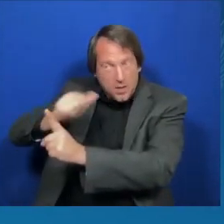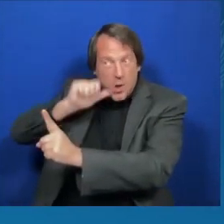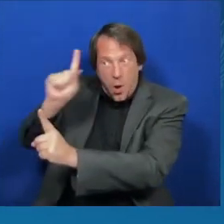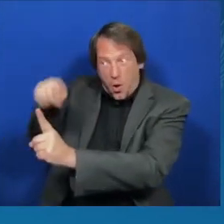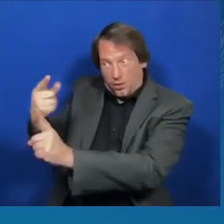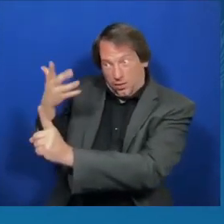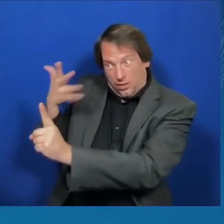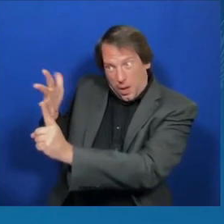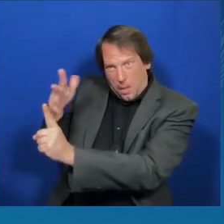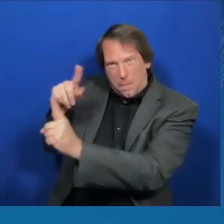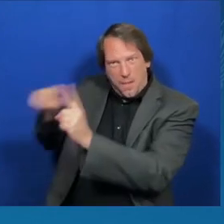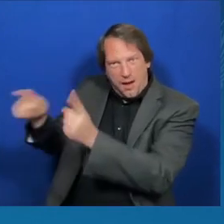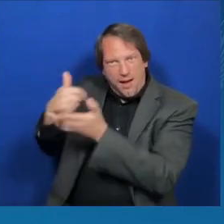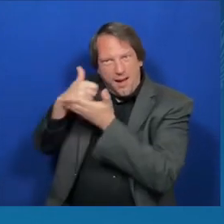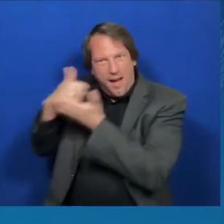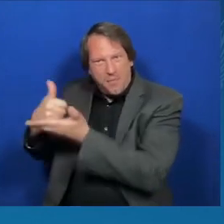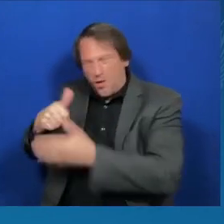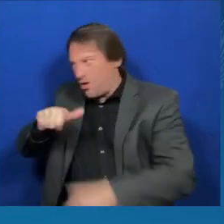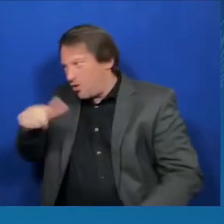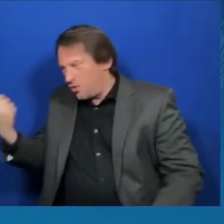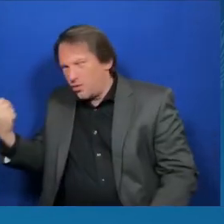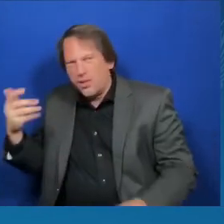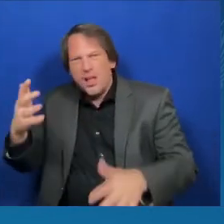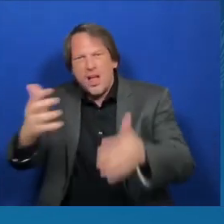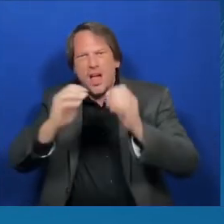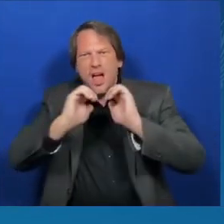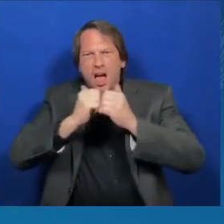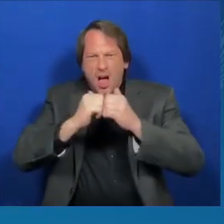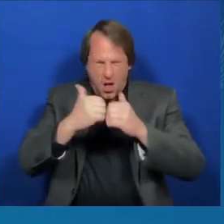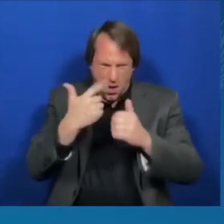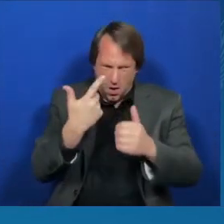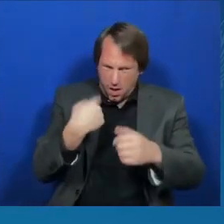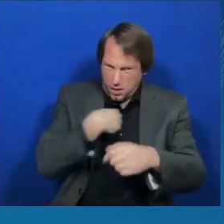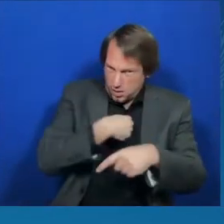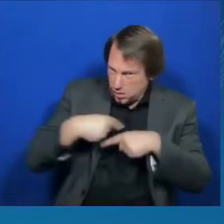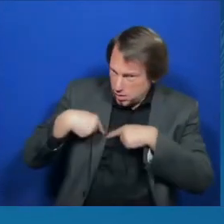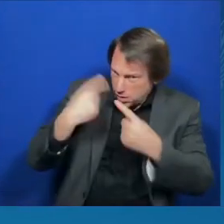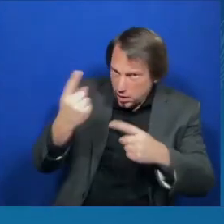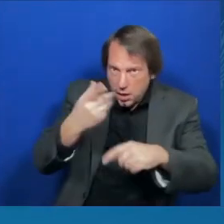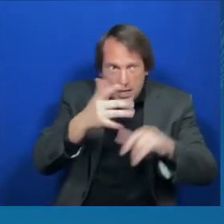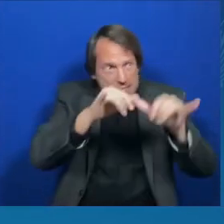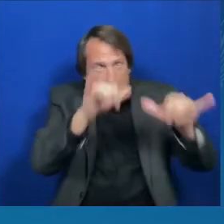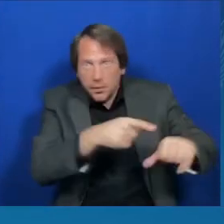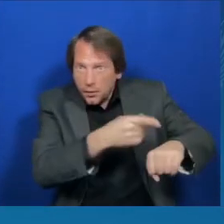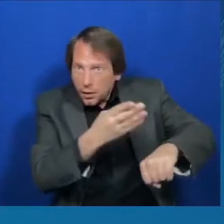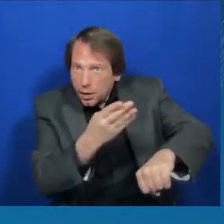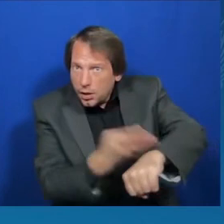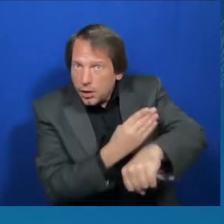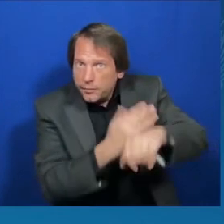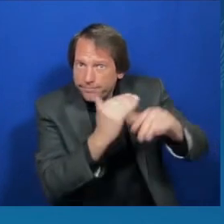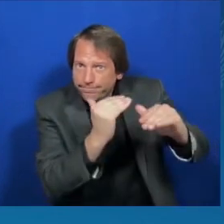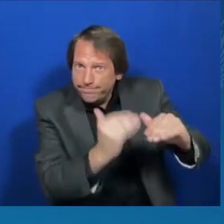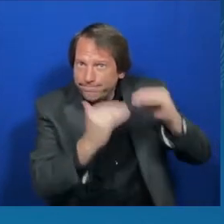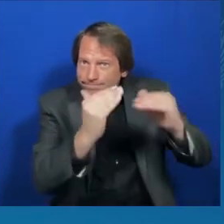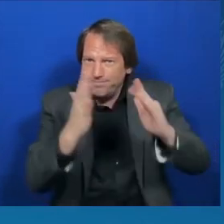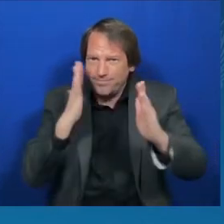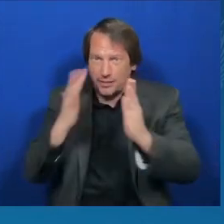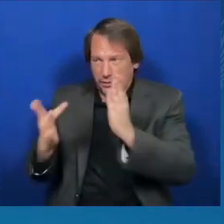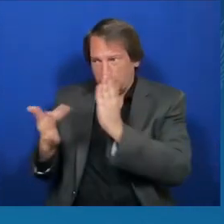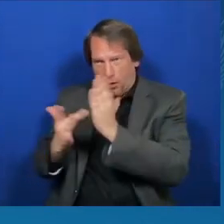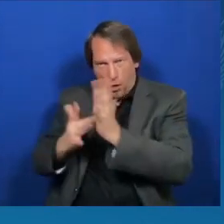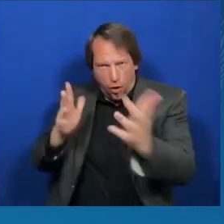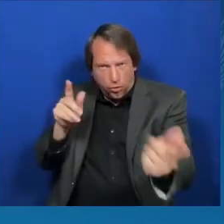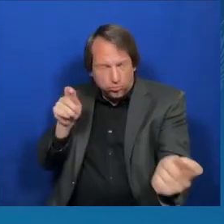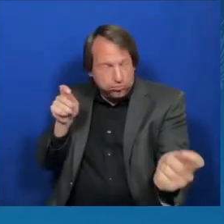How are we upgrading our systems? You know, technology has come a long way since most of our schools were constructed. Do